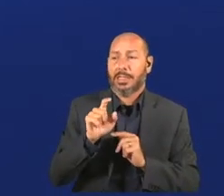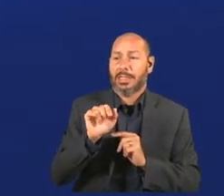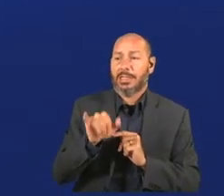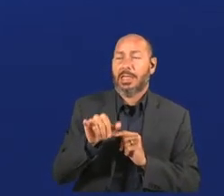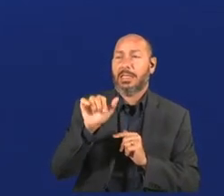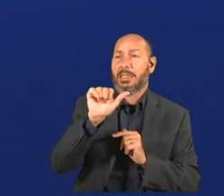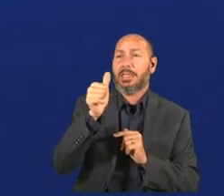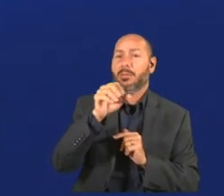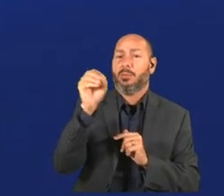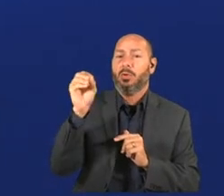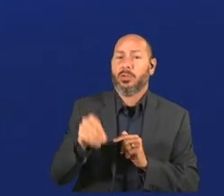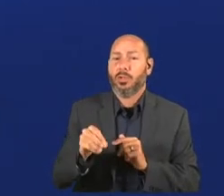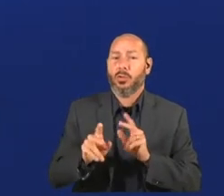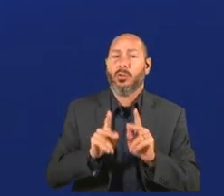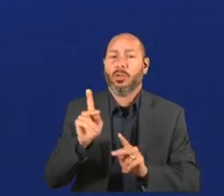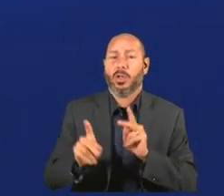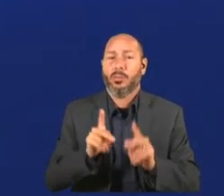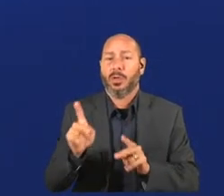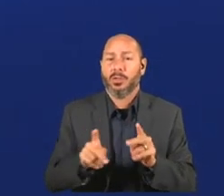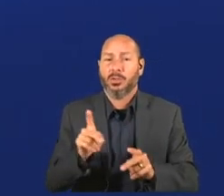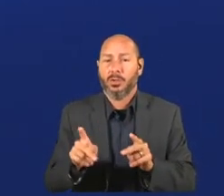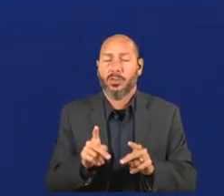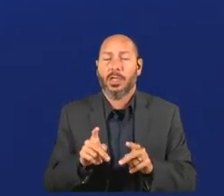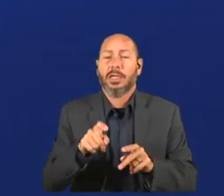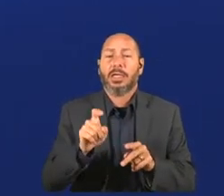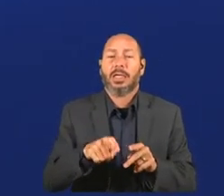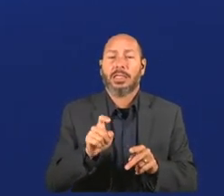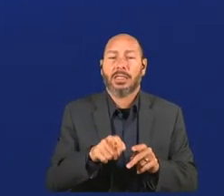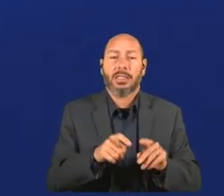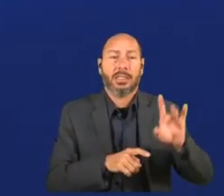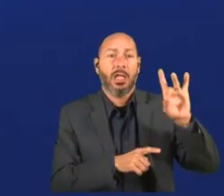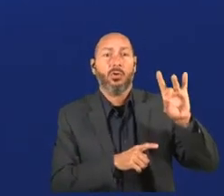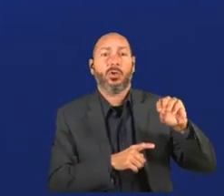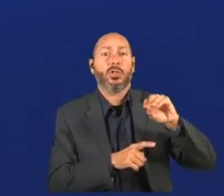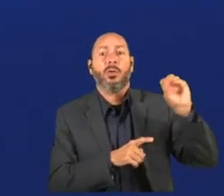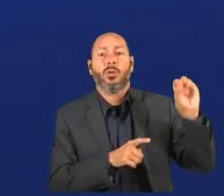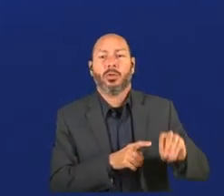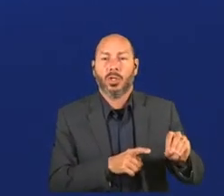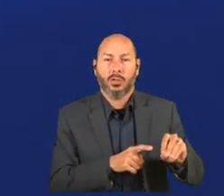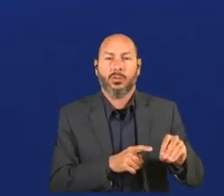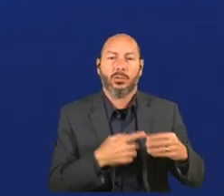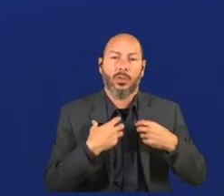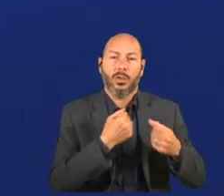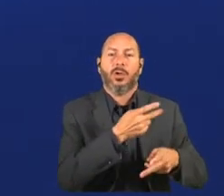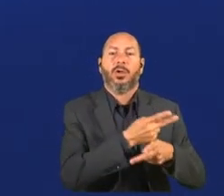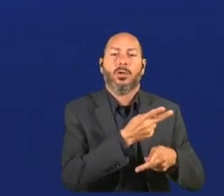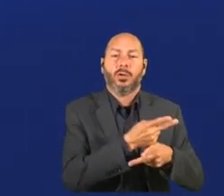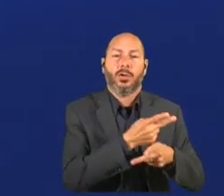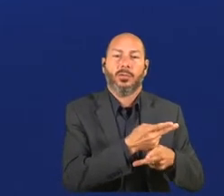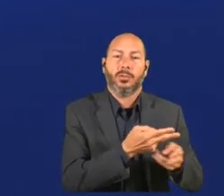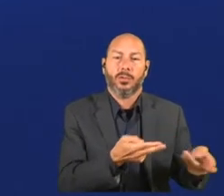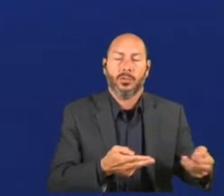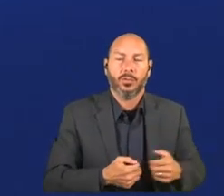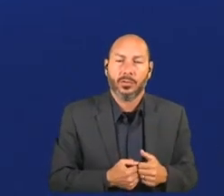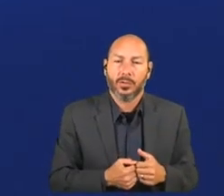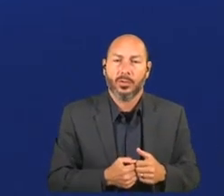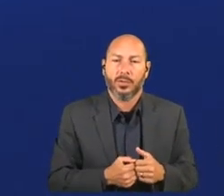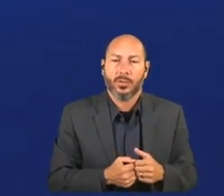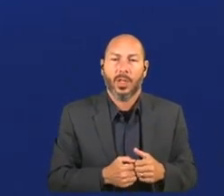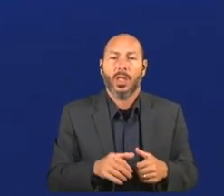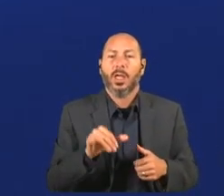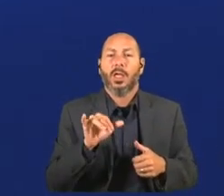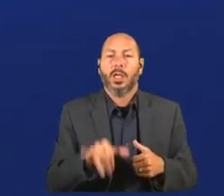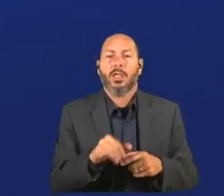the population that consumes 80% of the healthcare resources. And as it happens, as both Dr. Manning